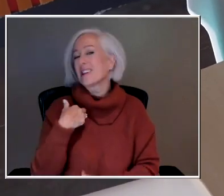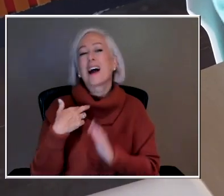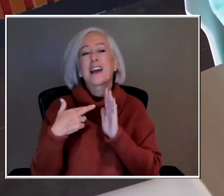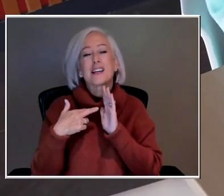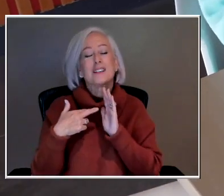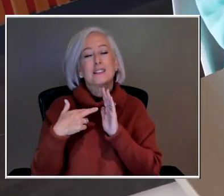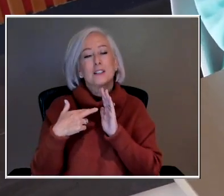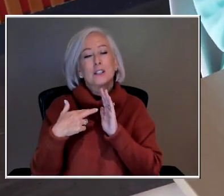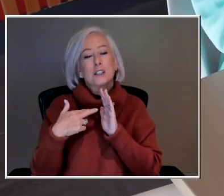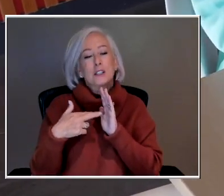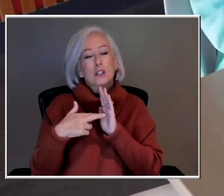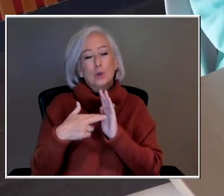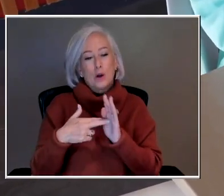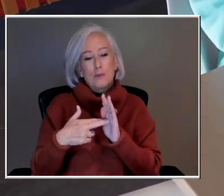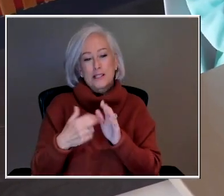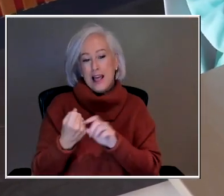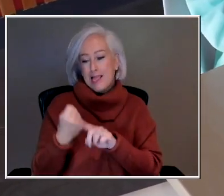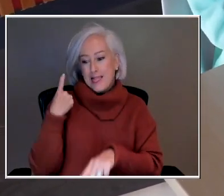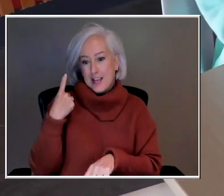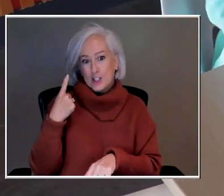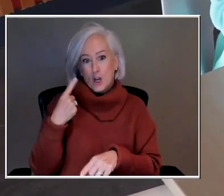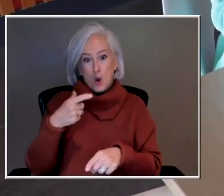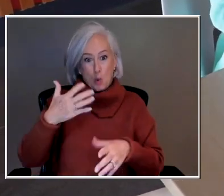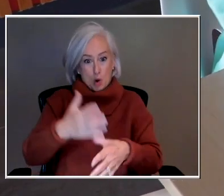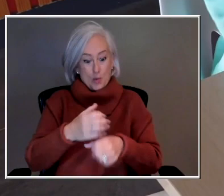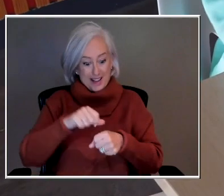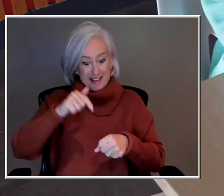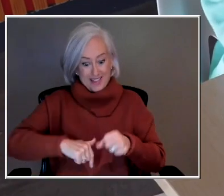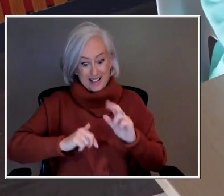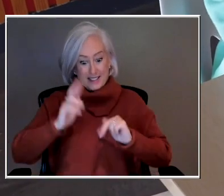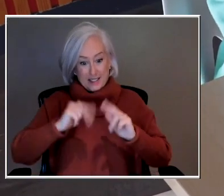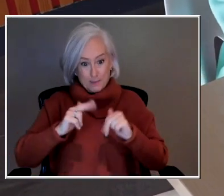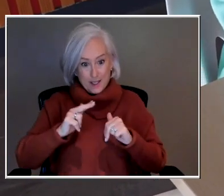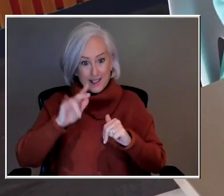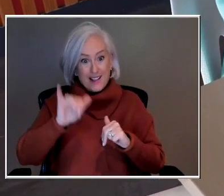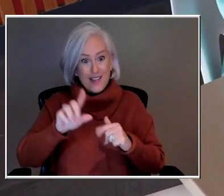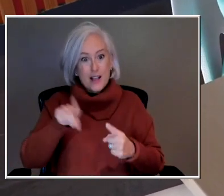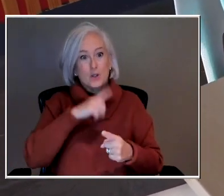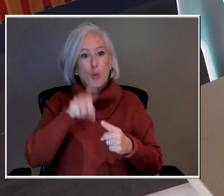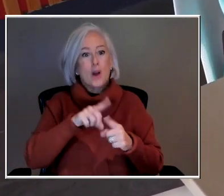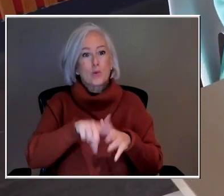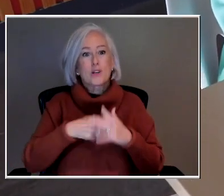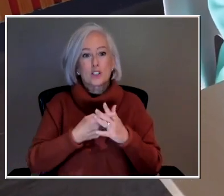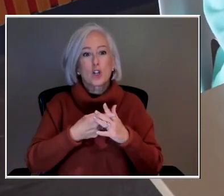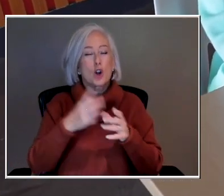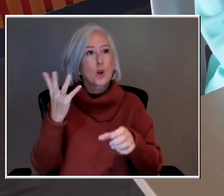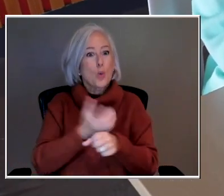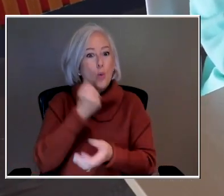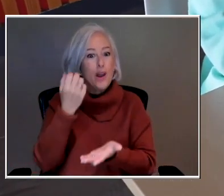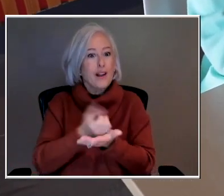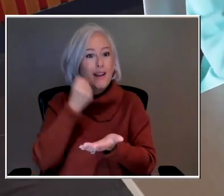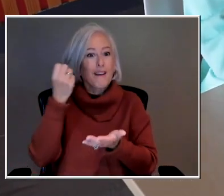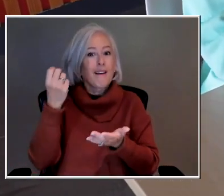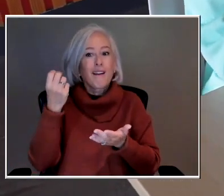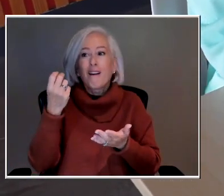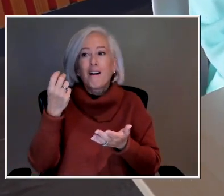That's when our winning streak started, and we went to the finals. So shout out to this facility.